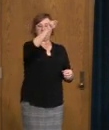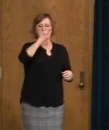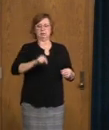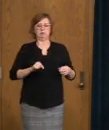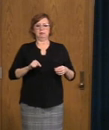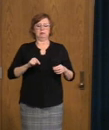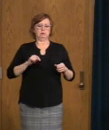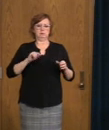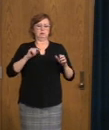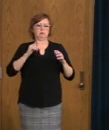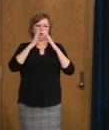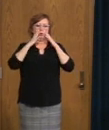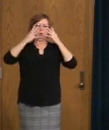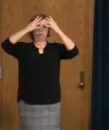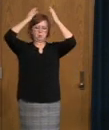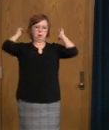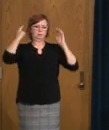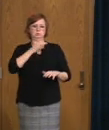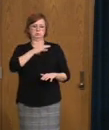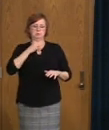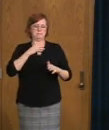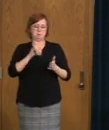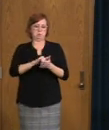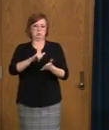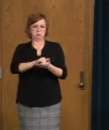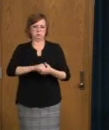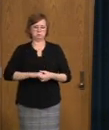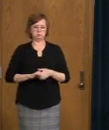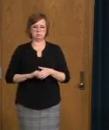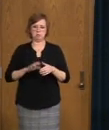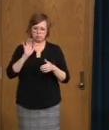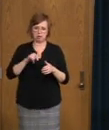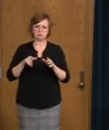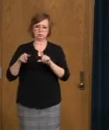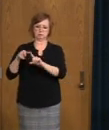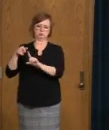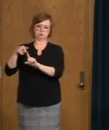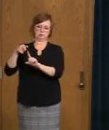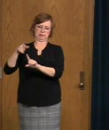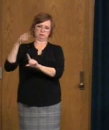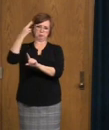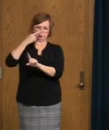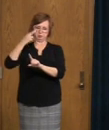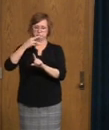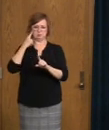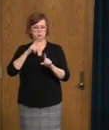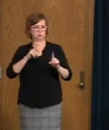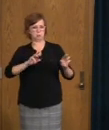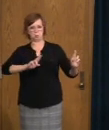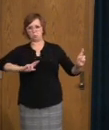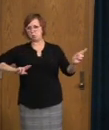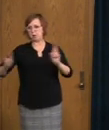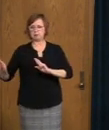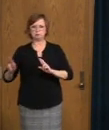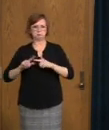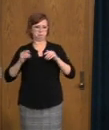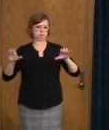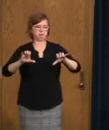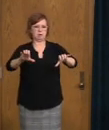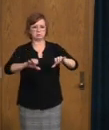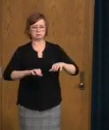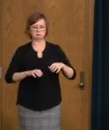why it's critical for us to have these service slowdowns as part of our surge activation toolkit. There are many other reasons why we need it as well, but